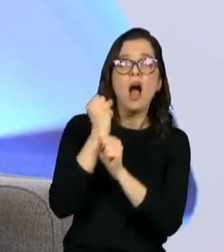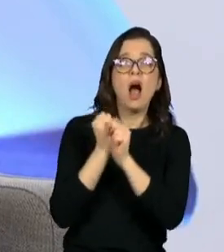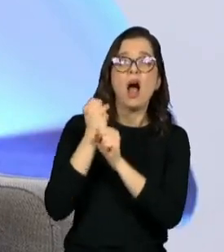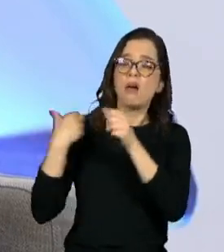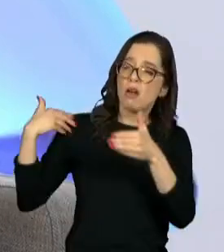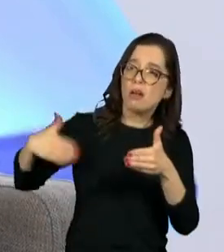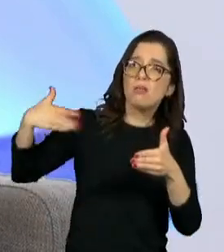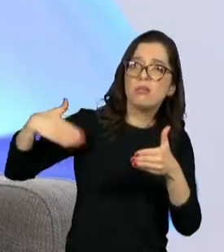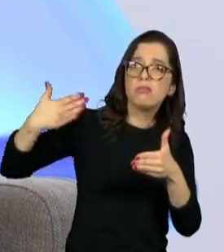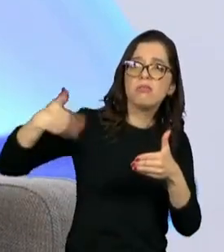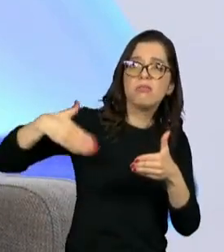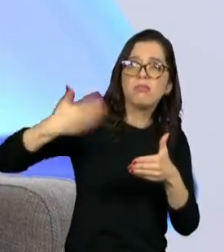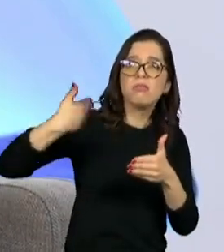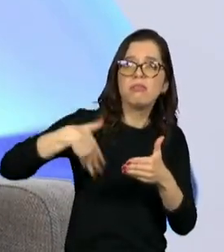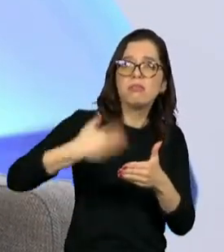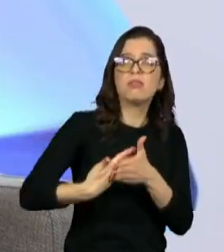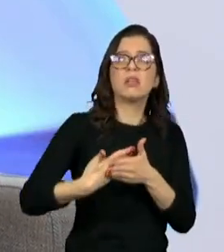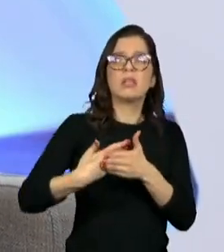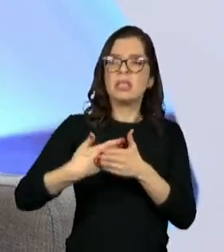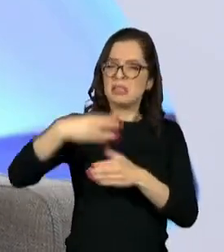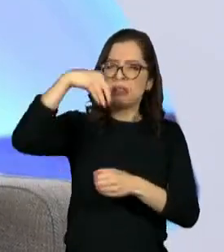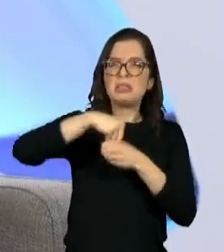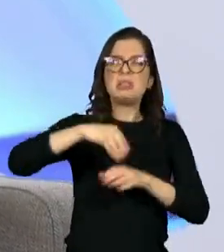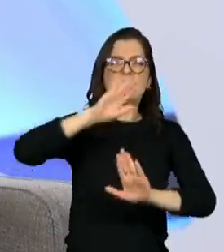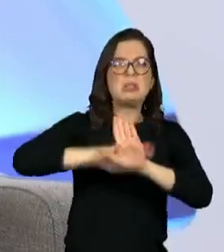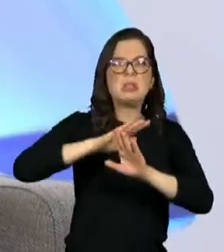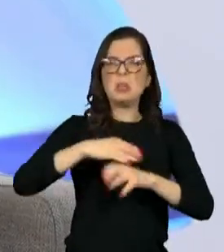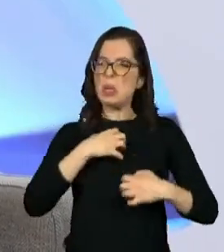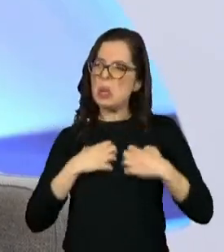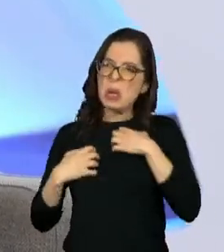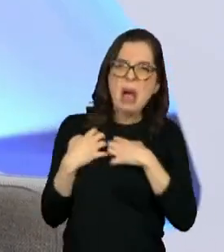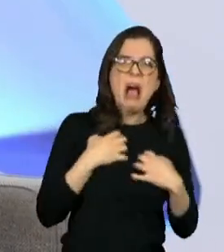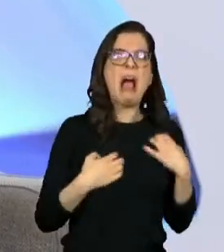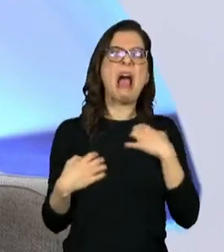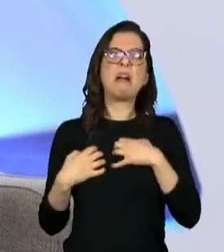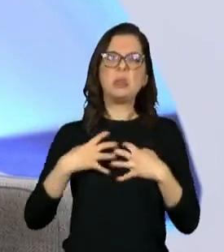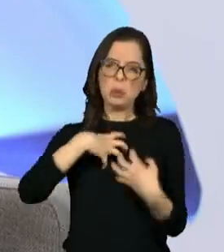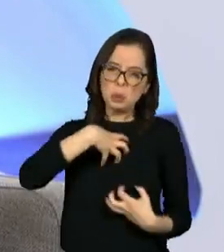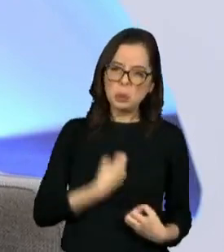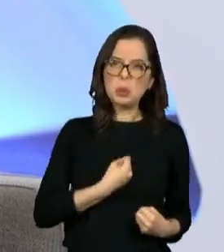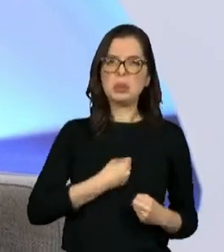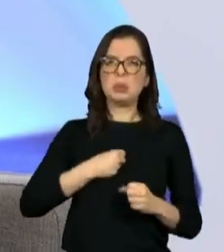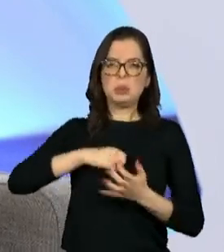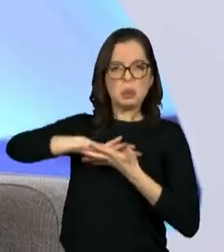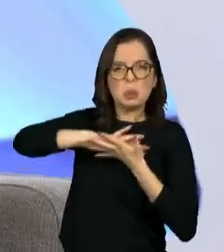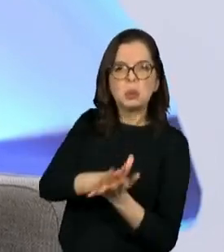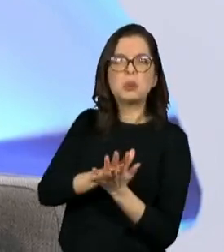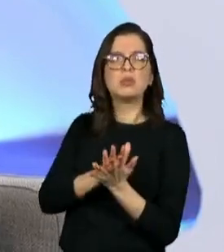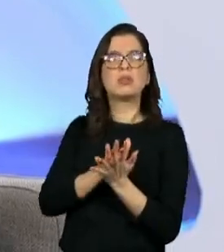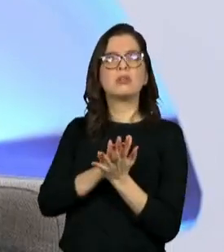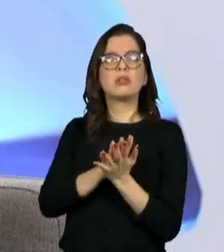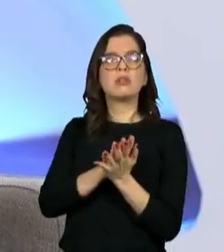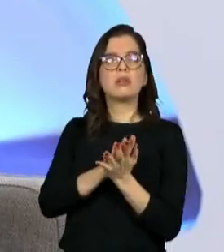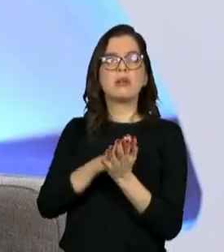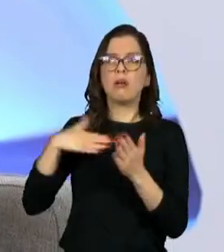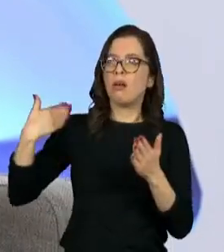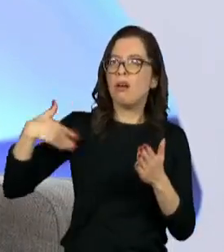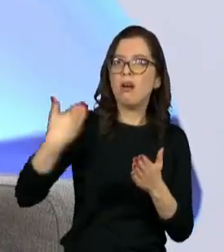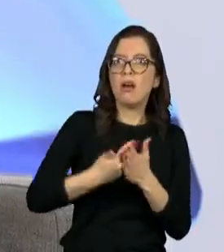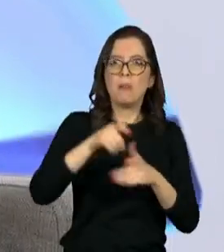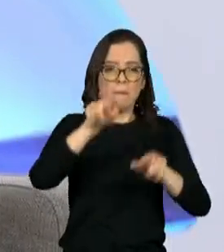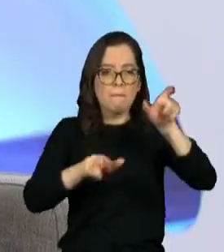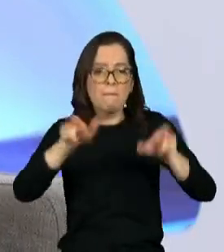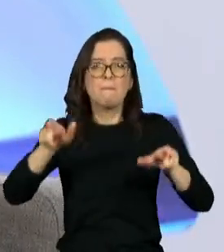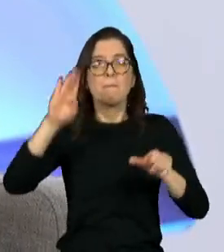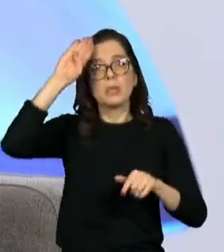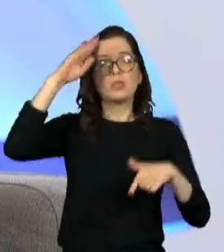opened the way to the kind of anger and resentment, even humiliation, among large